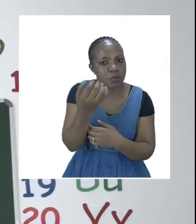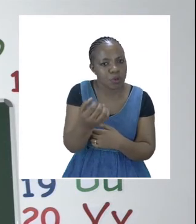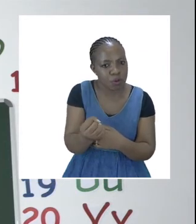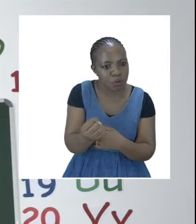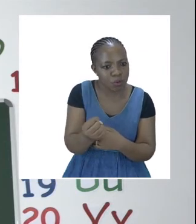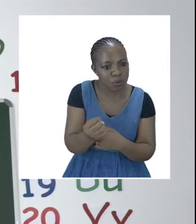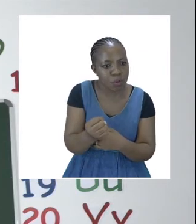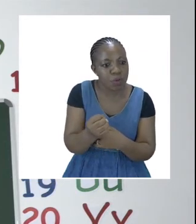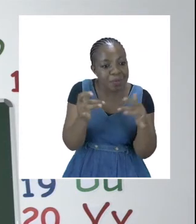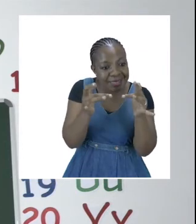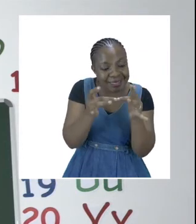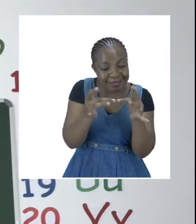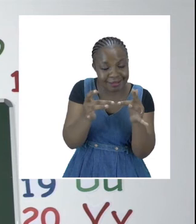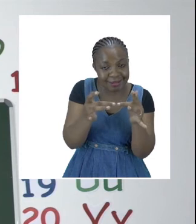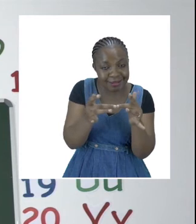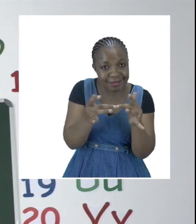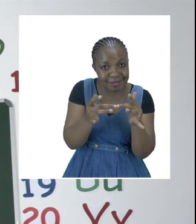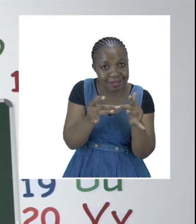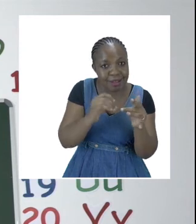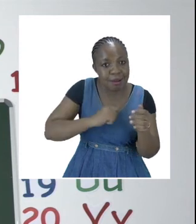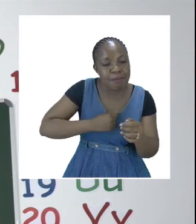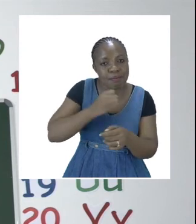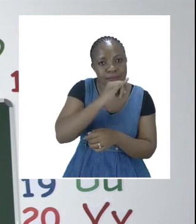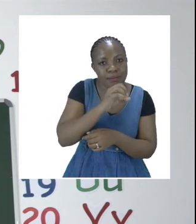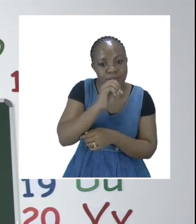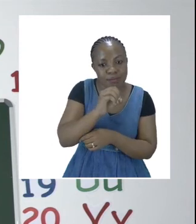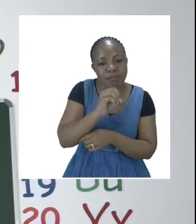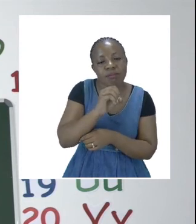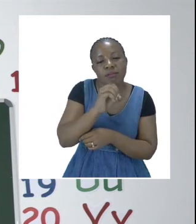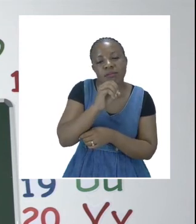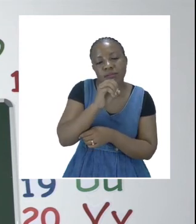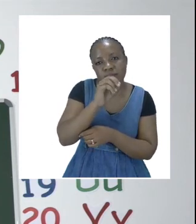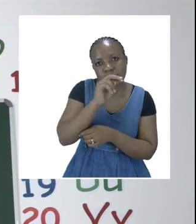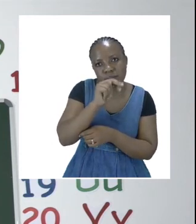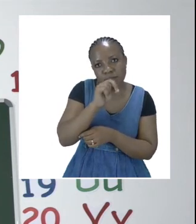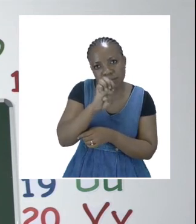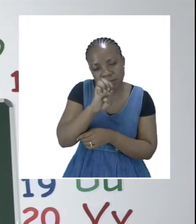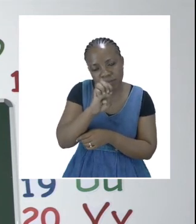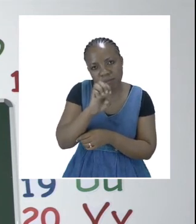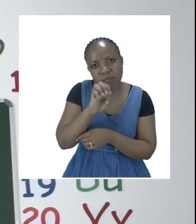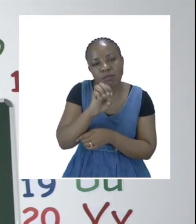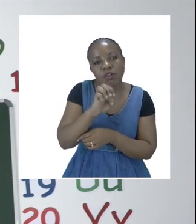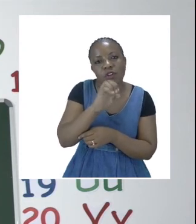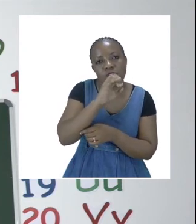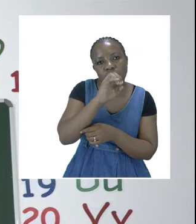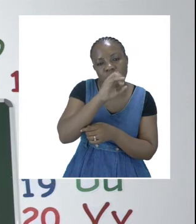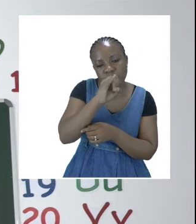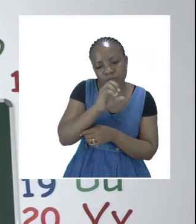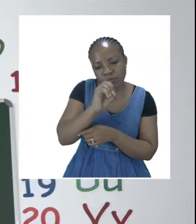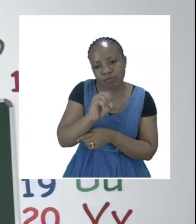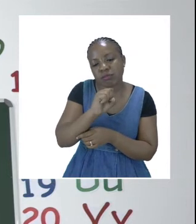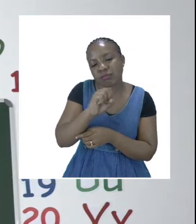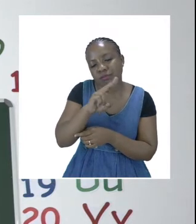our online platforms, MyZone and Zoshi Facebook pages, and in addition,